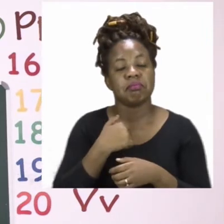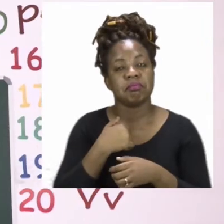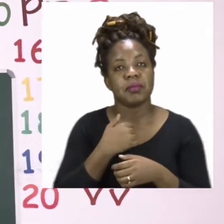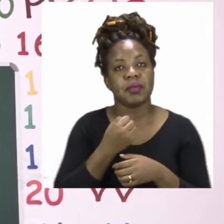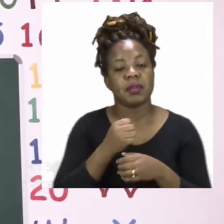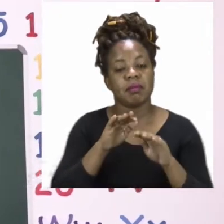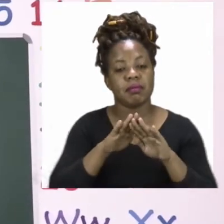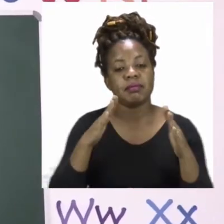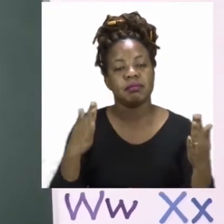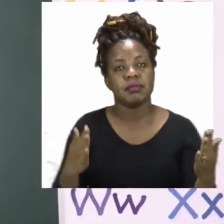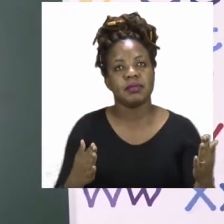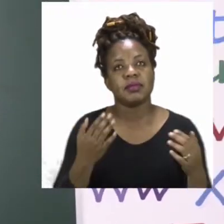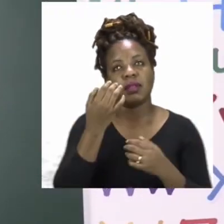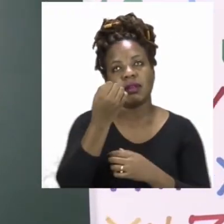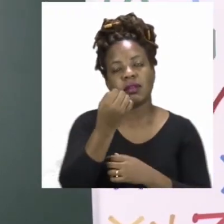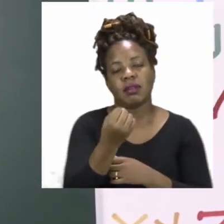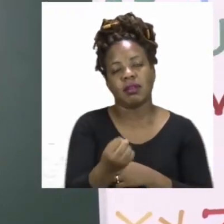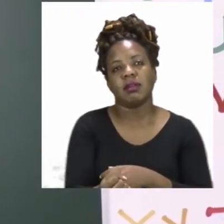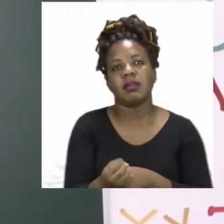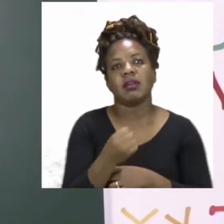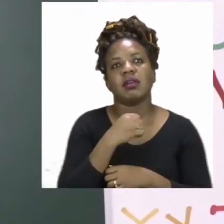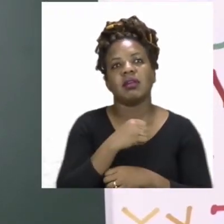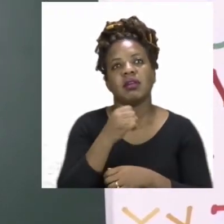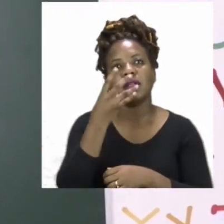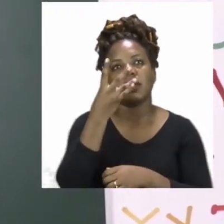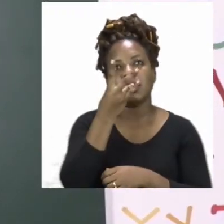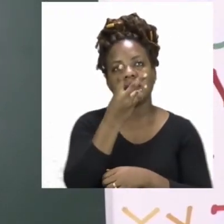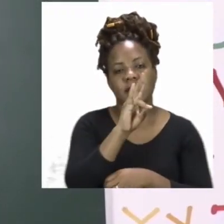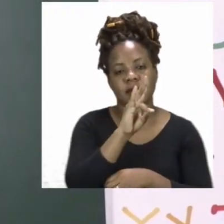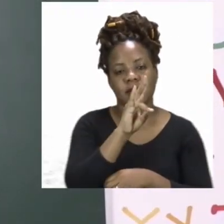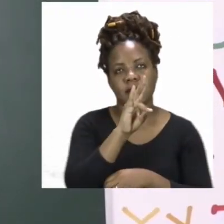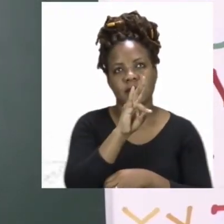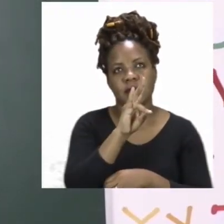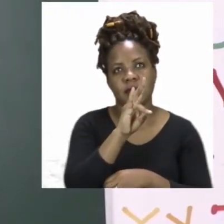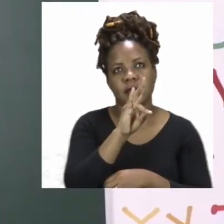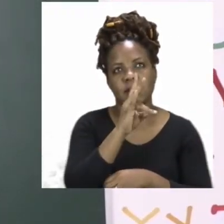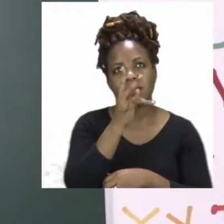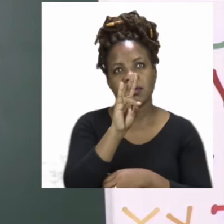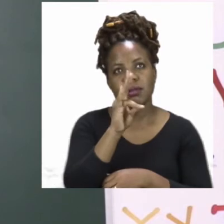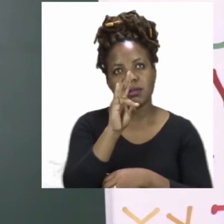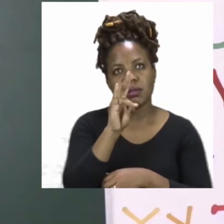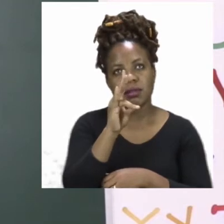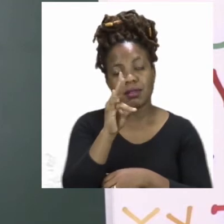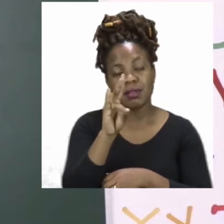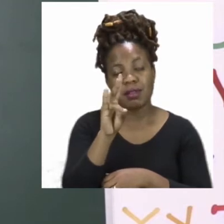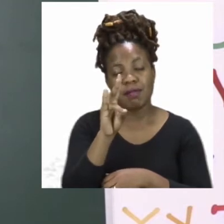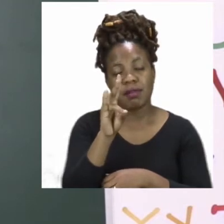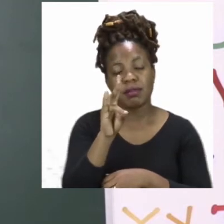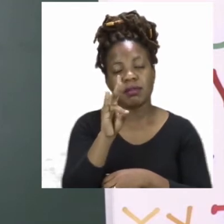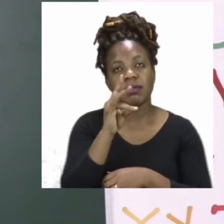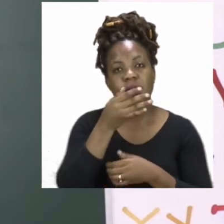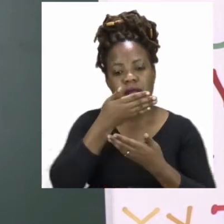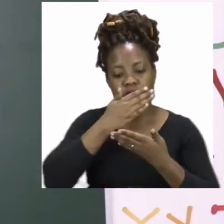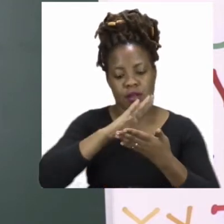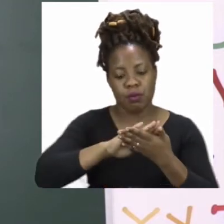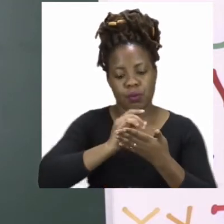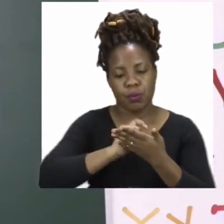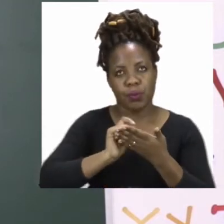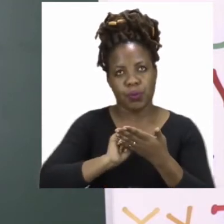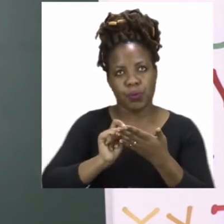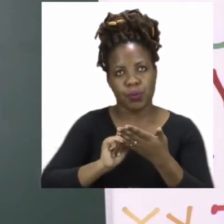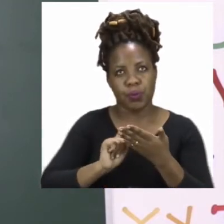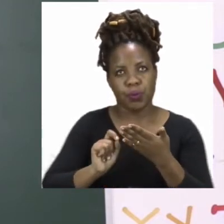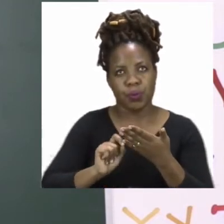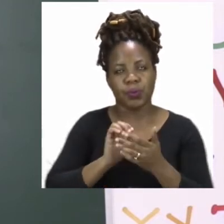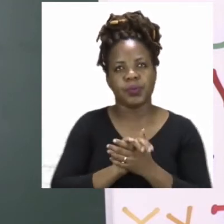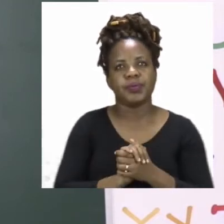just like Sam. So, I only have 7 on my table. So, we're going to count them just